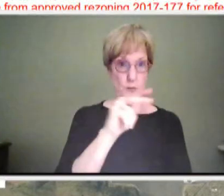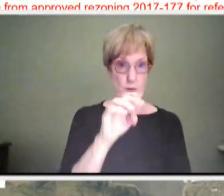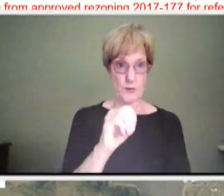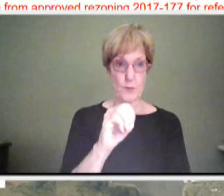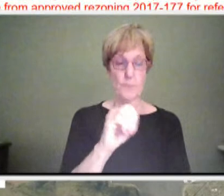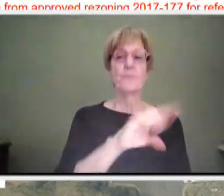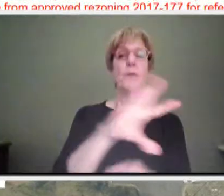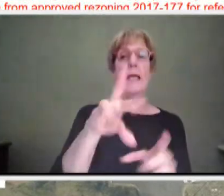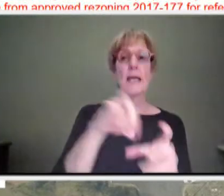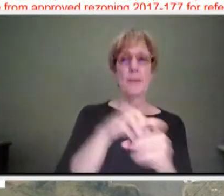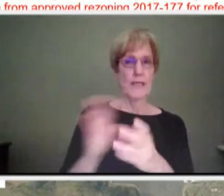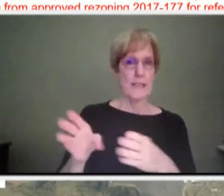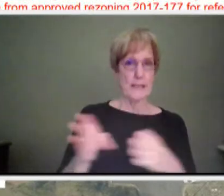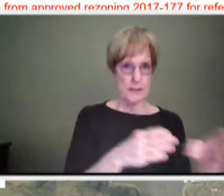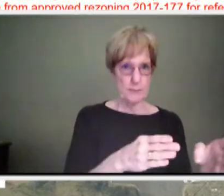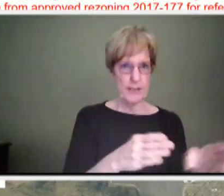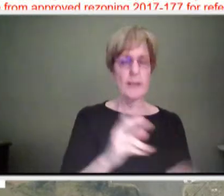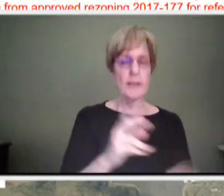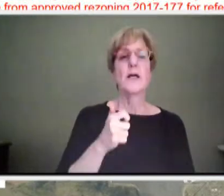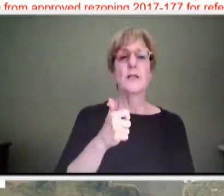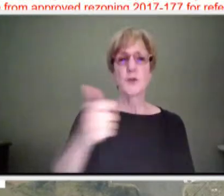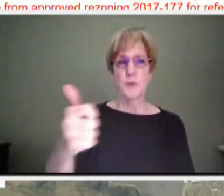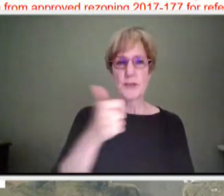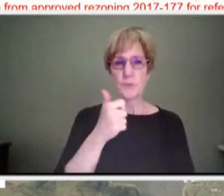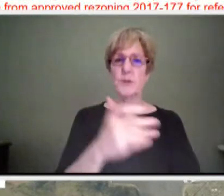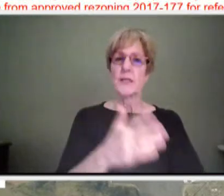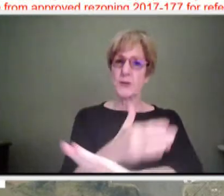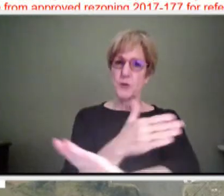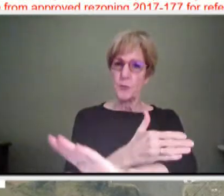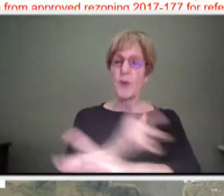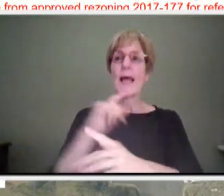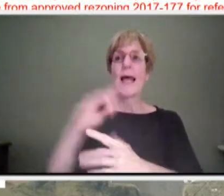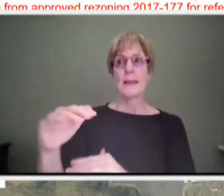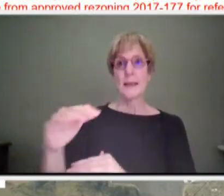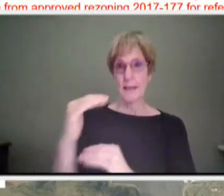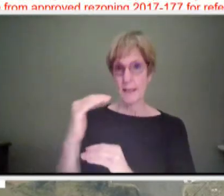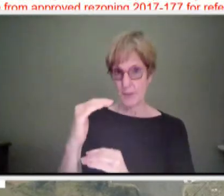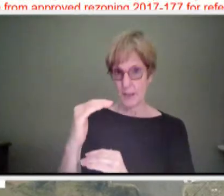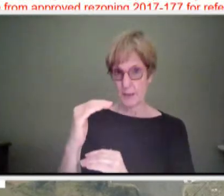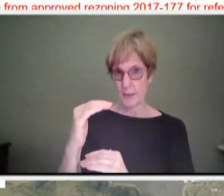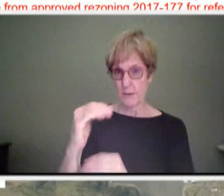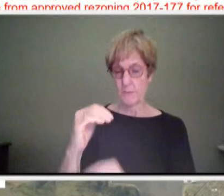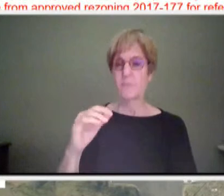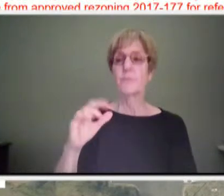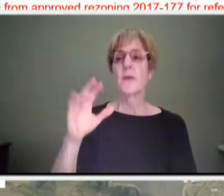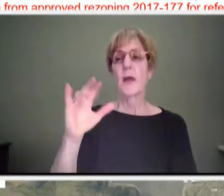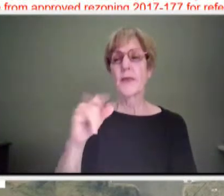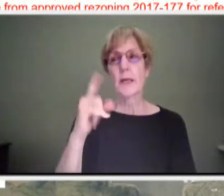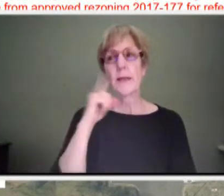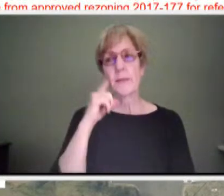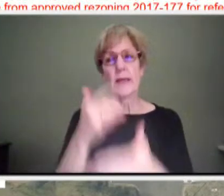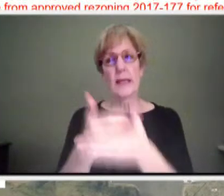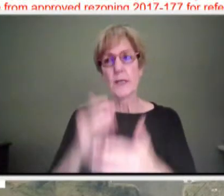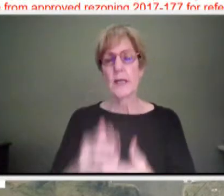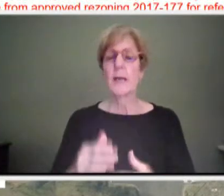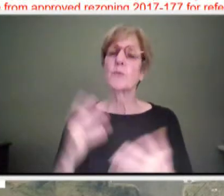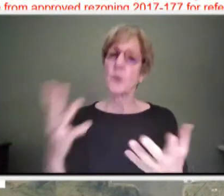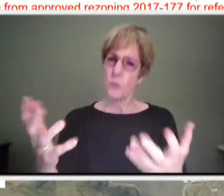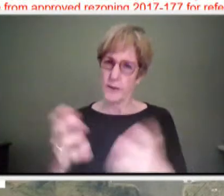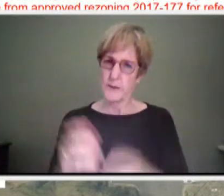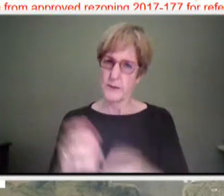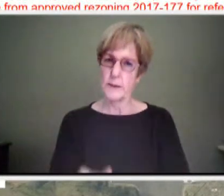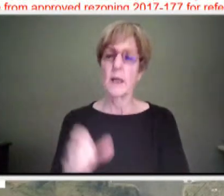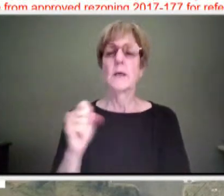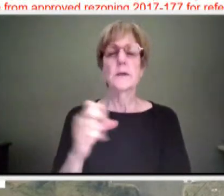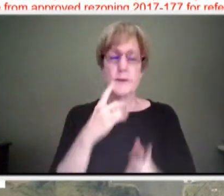plan the transportation improvements and frankly limitations that I think the neighborhood wanted. So essentially we said,